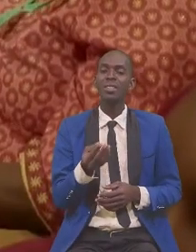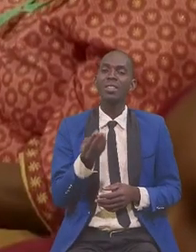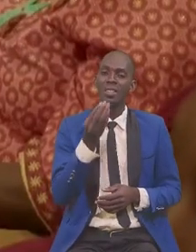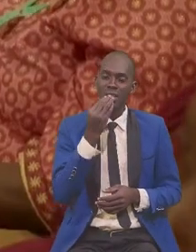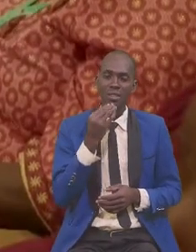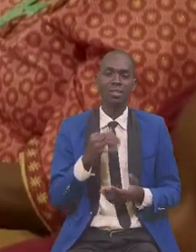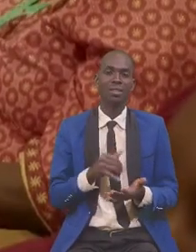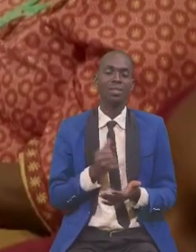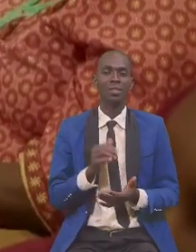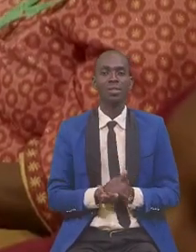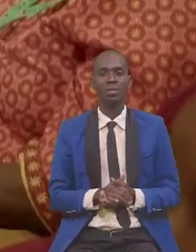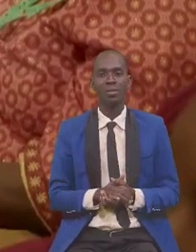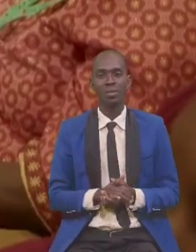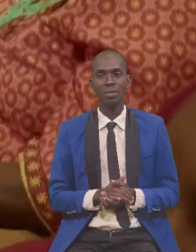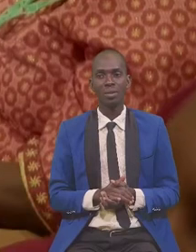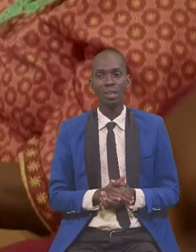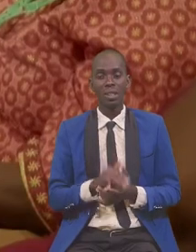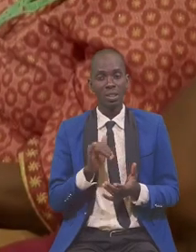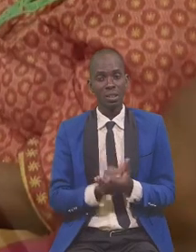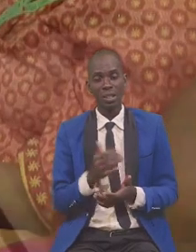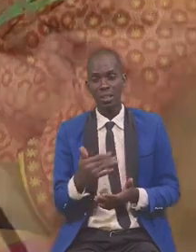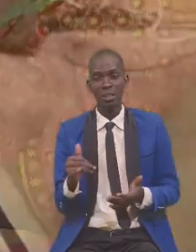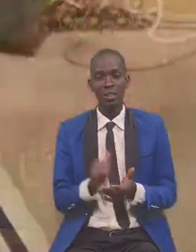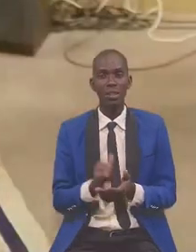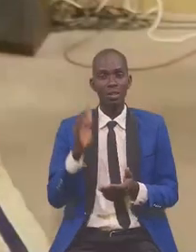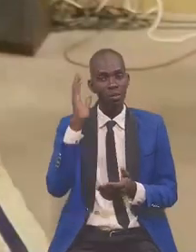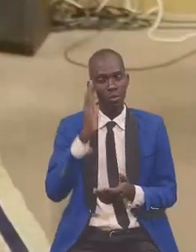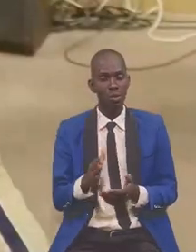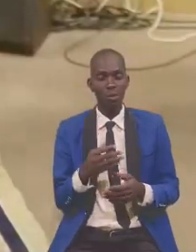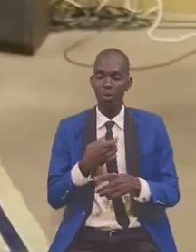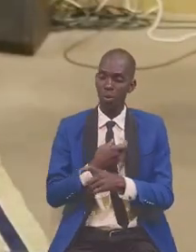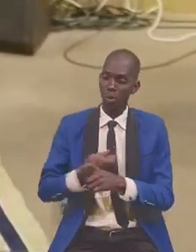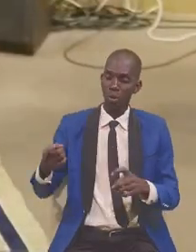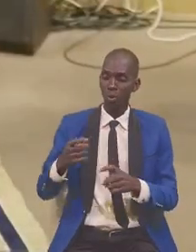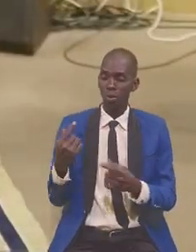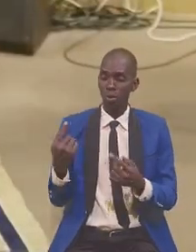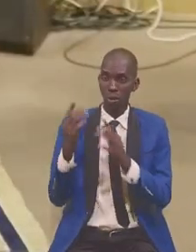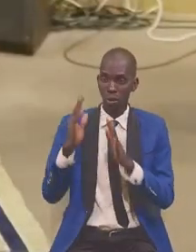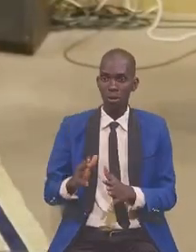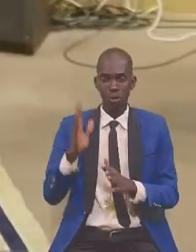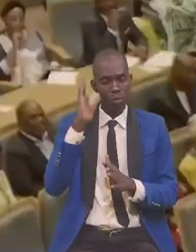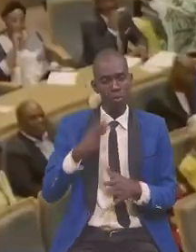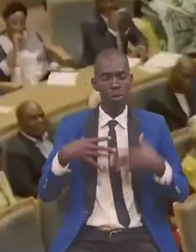eat. That thing that will hurt unbelievers will heal you.